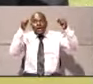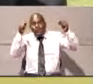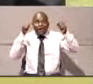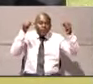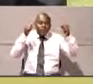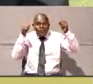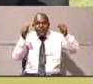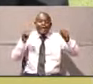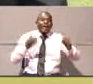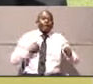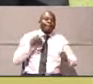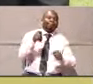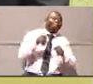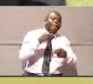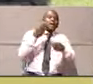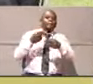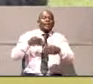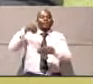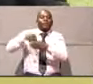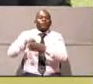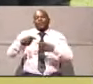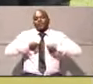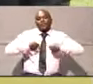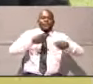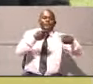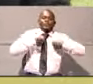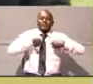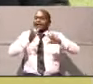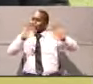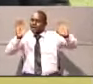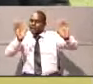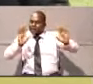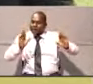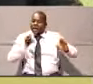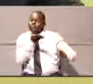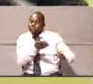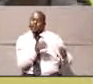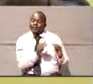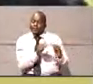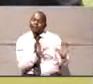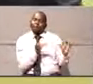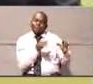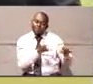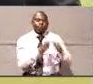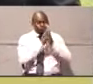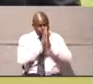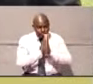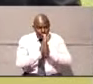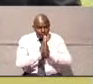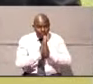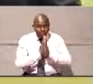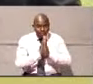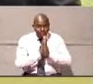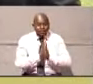now, I want you to vote for me. I want so and so to vote for me. No, that is not there. It is about their prayer.